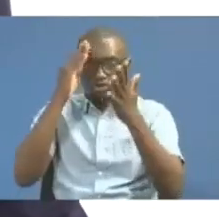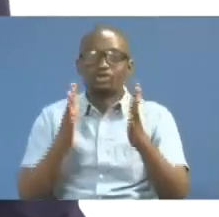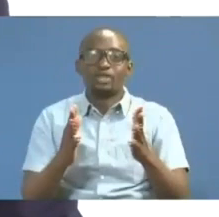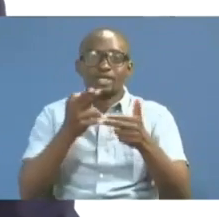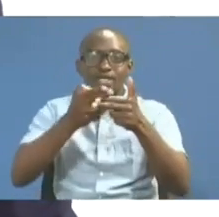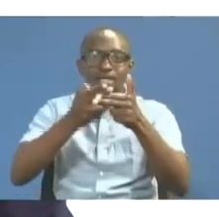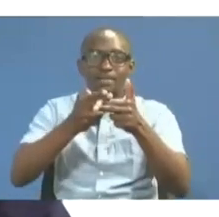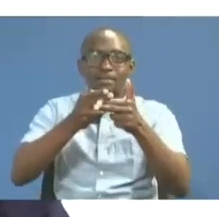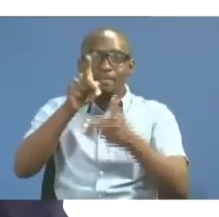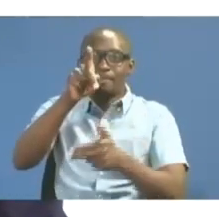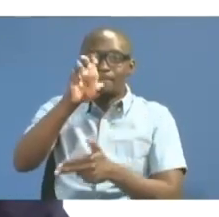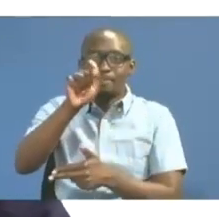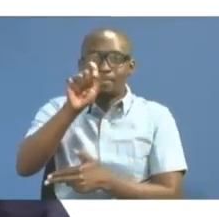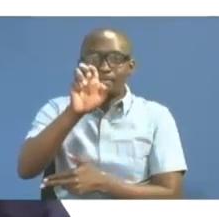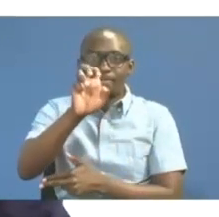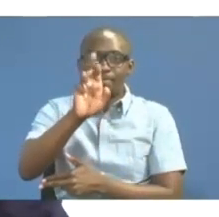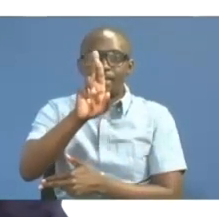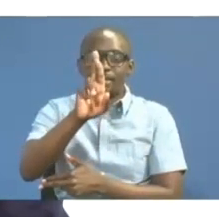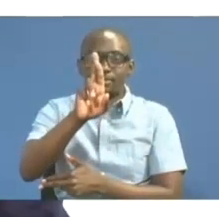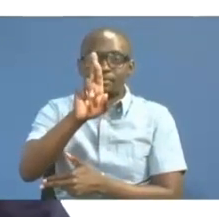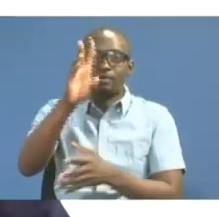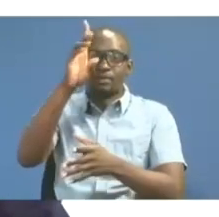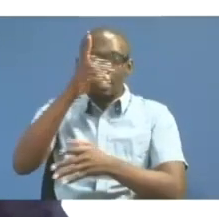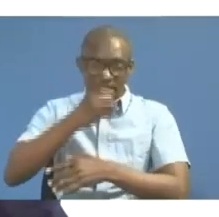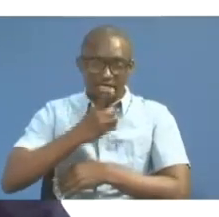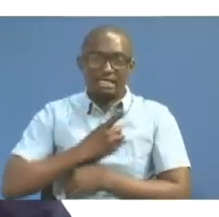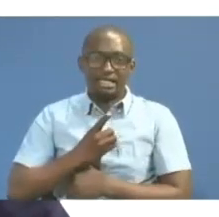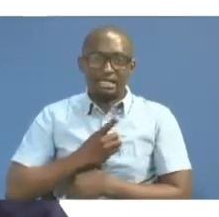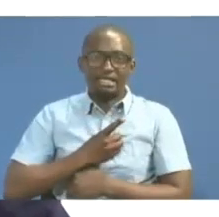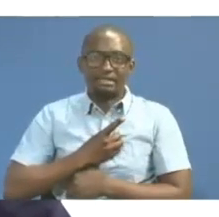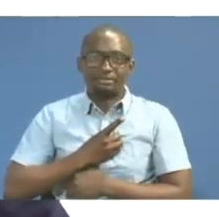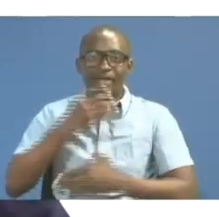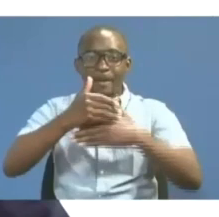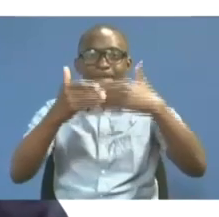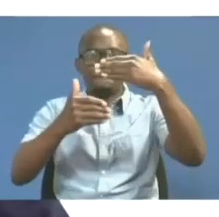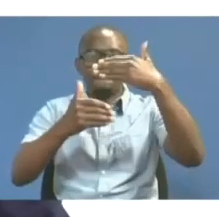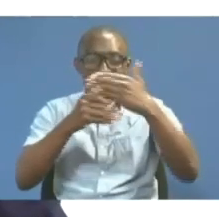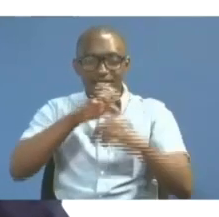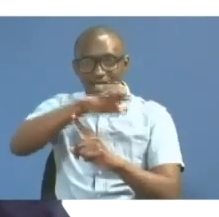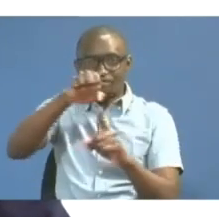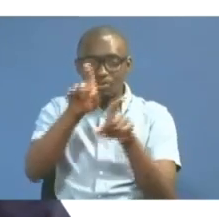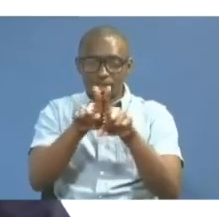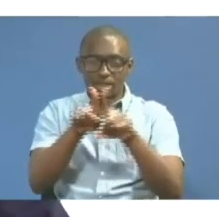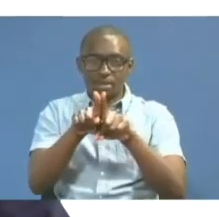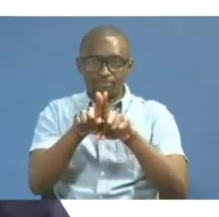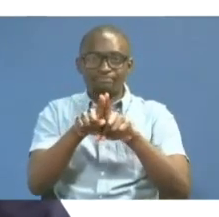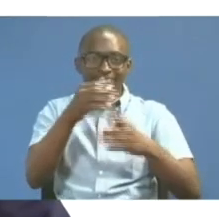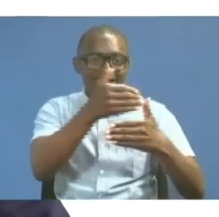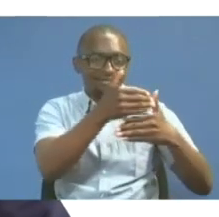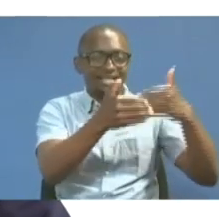greetings, our new students. My name is Dr. Peter K. Kamau, the Dean, School of Architecture and the Built